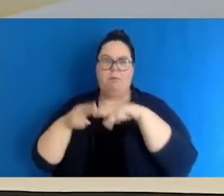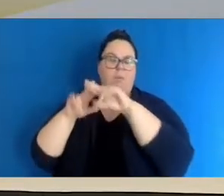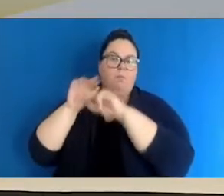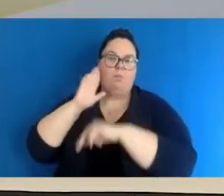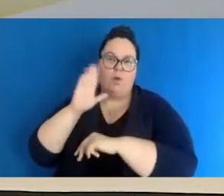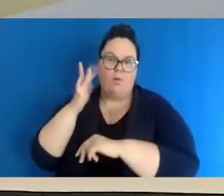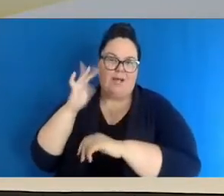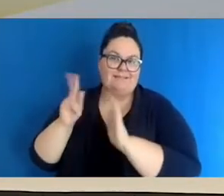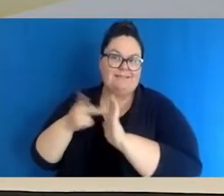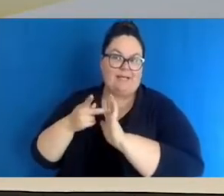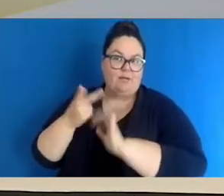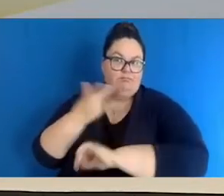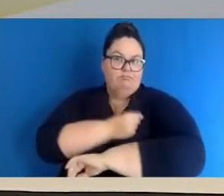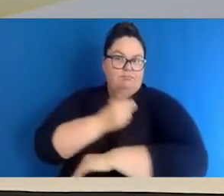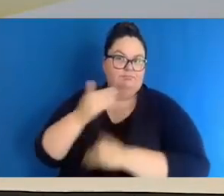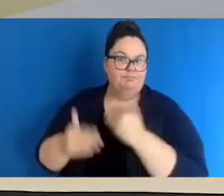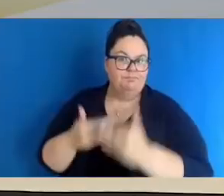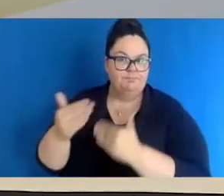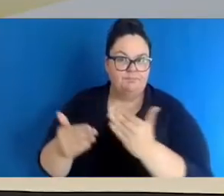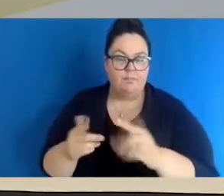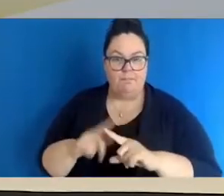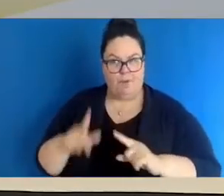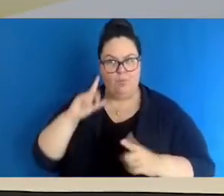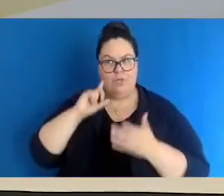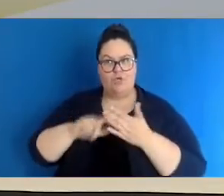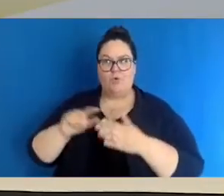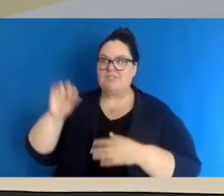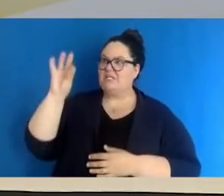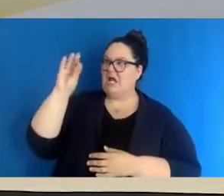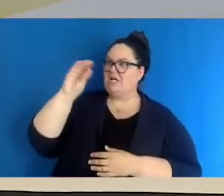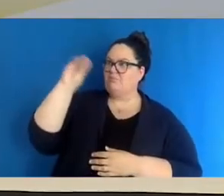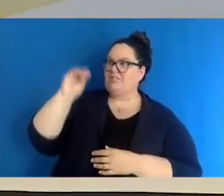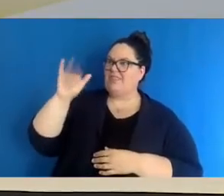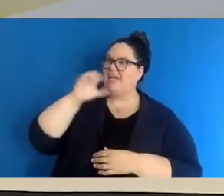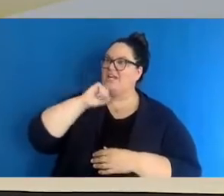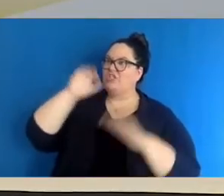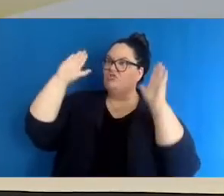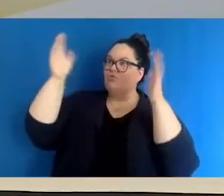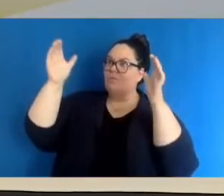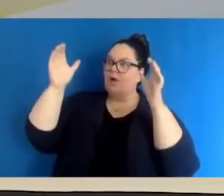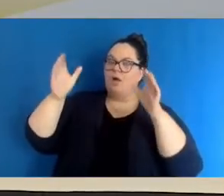doses, but it is, there is a difference in those 2 age groups.